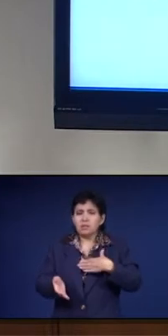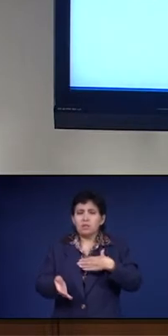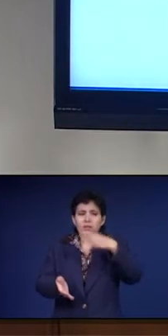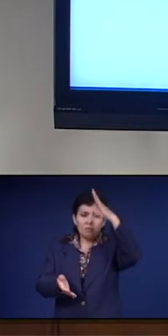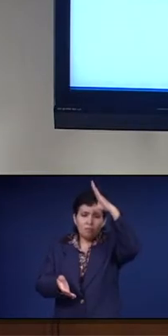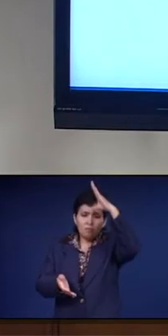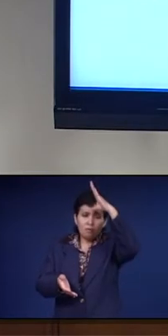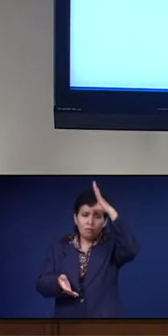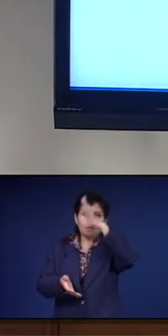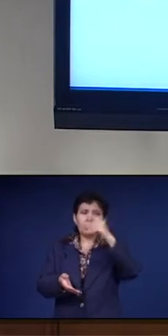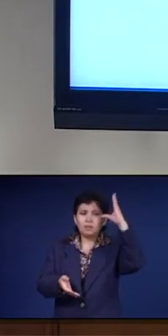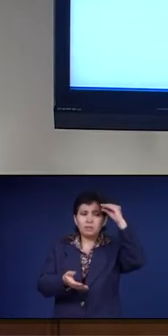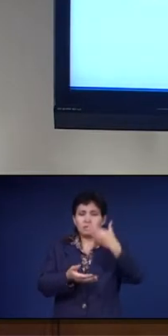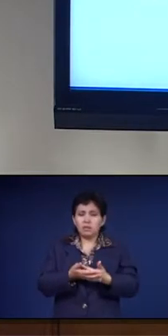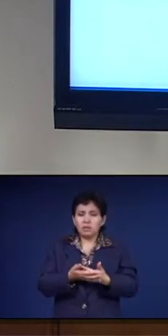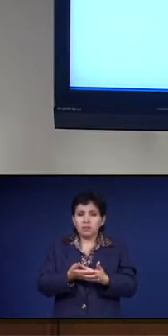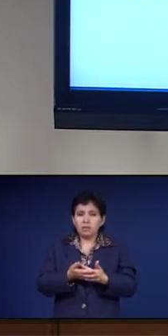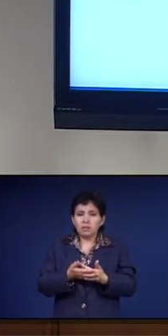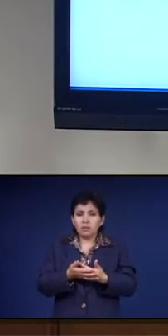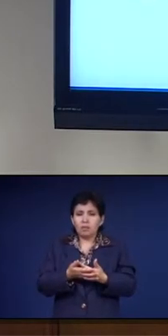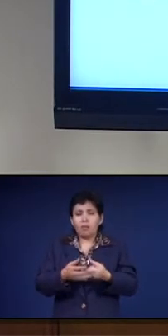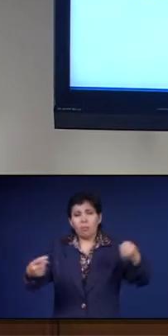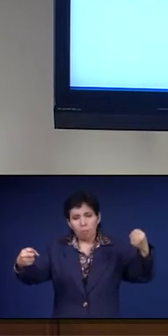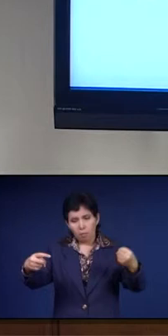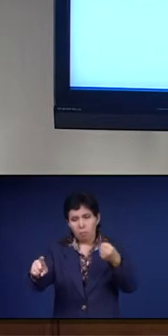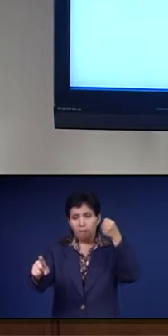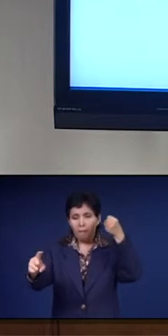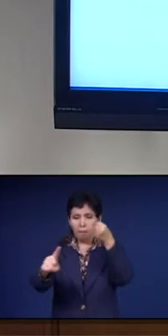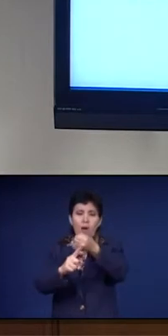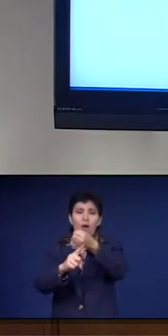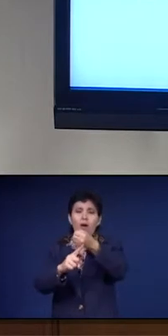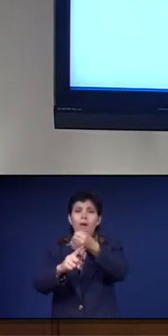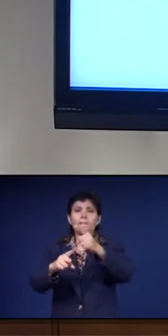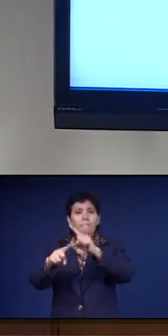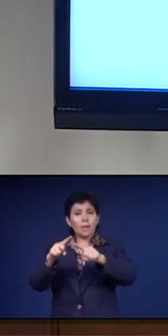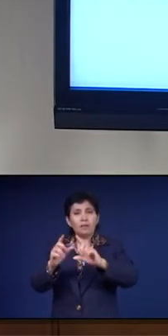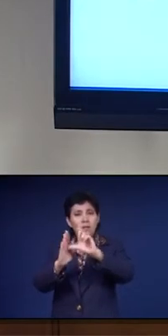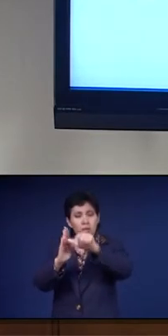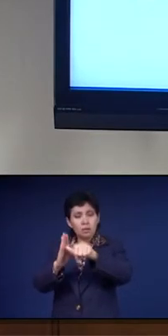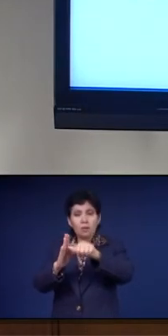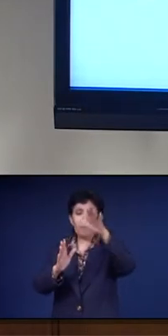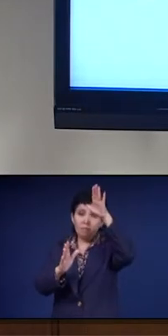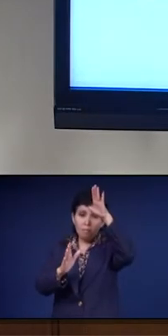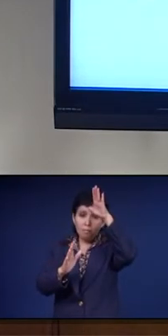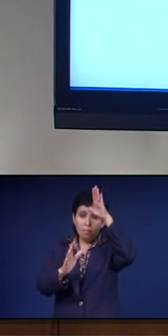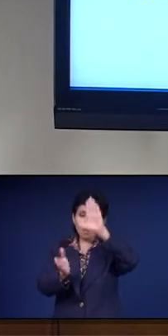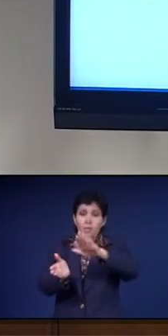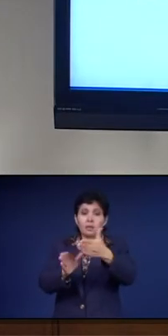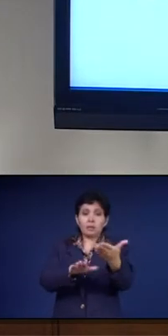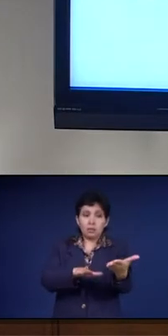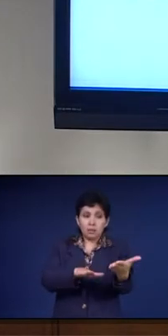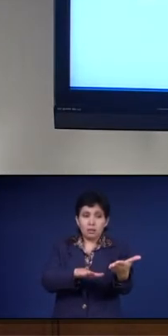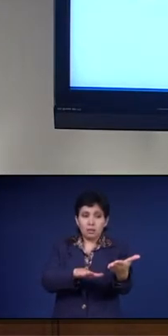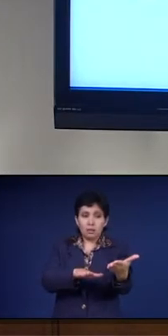father and the son was involved in a car accident. But then the father died, pronounced